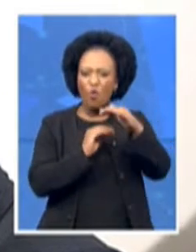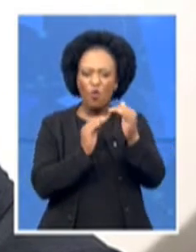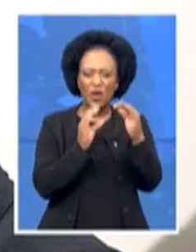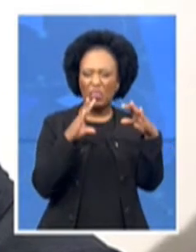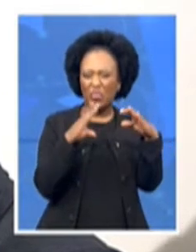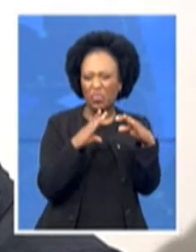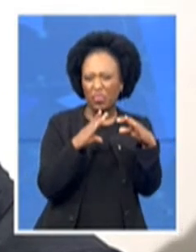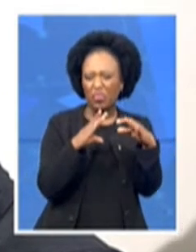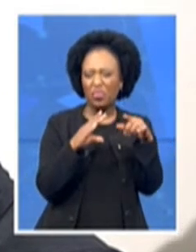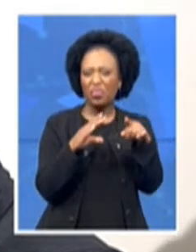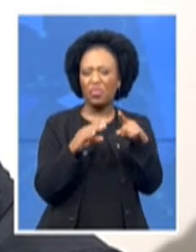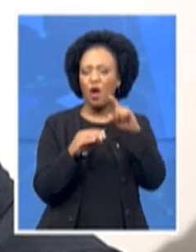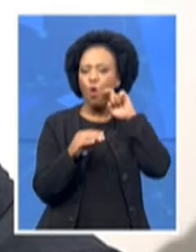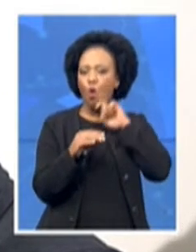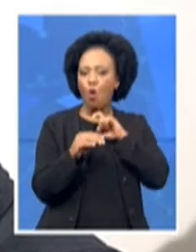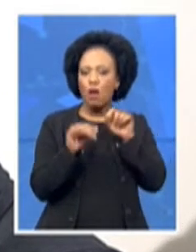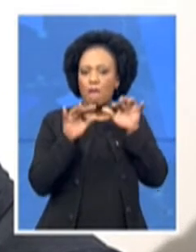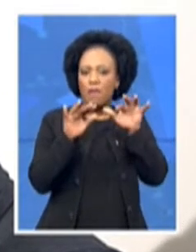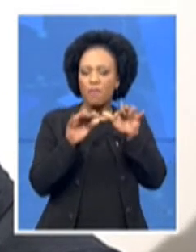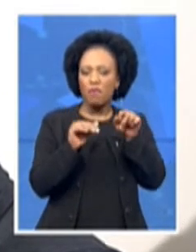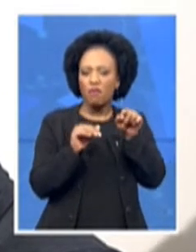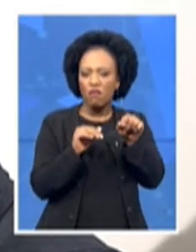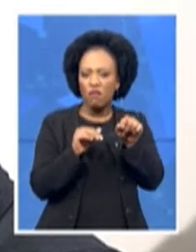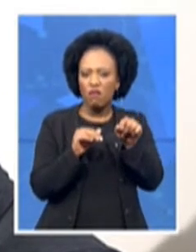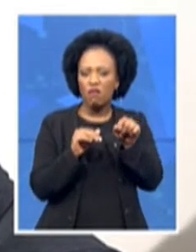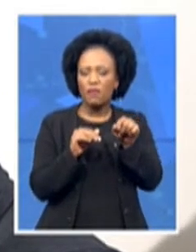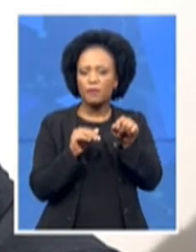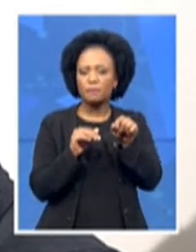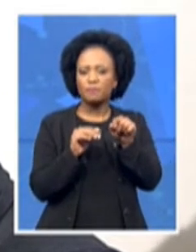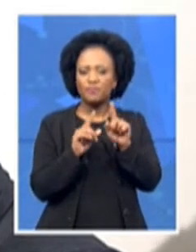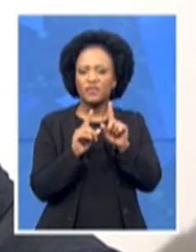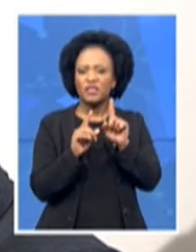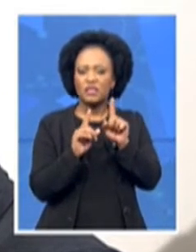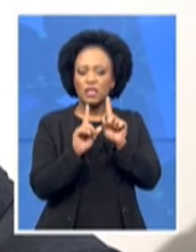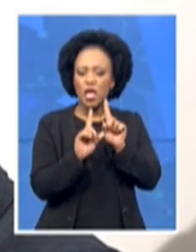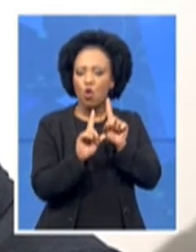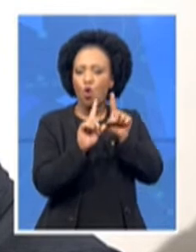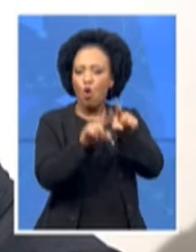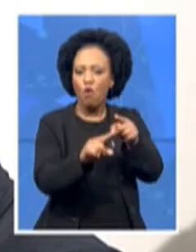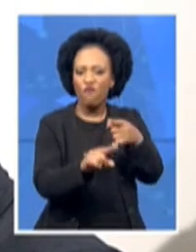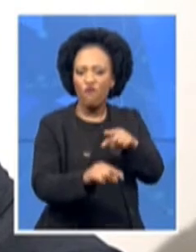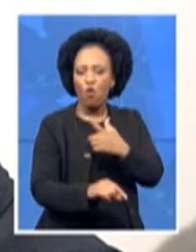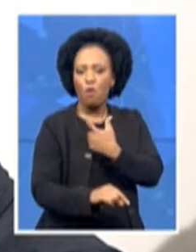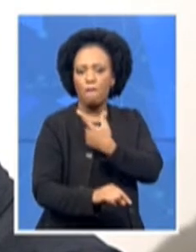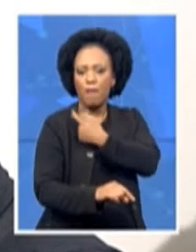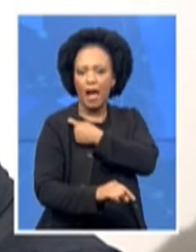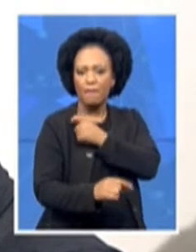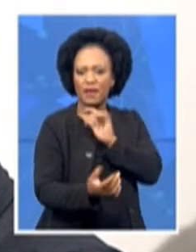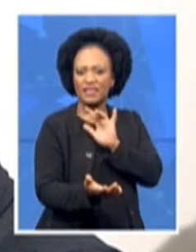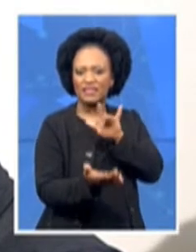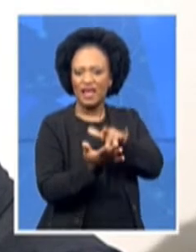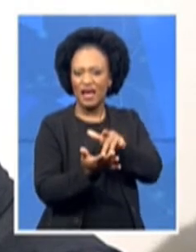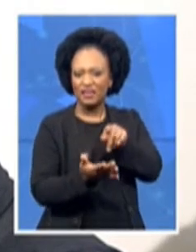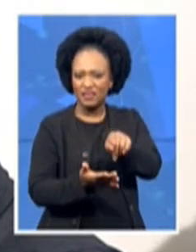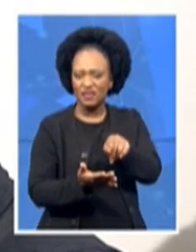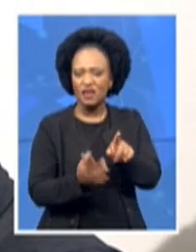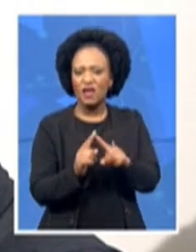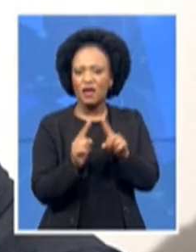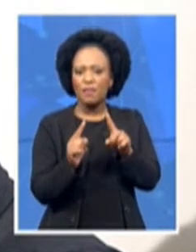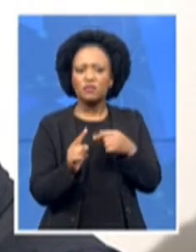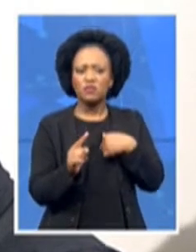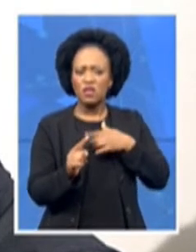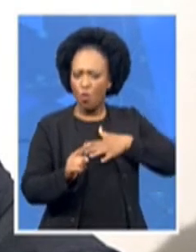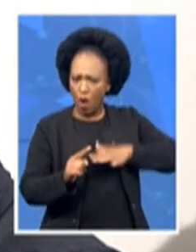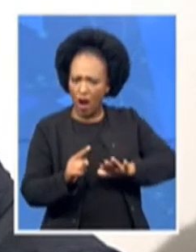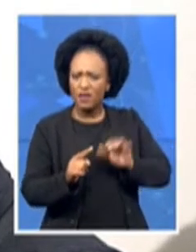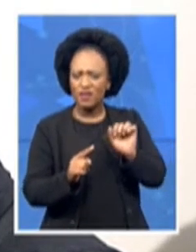unable to go to vaccination sites, however they are willing to vaccinate, but because of the